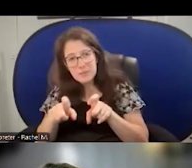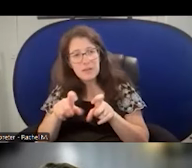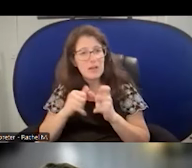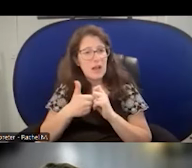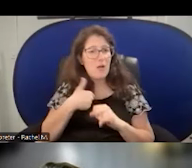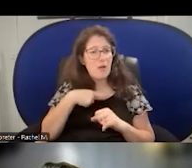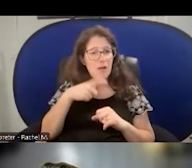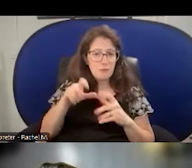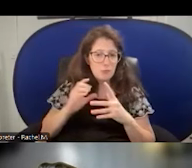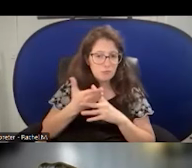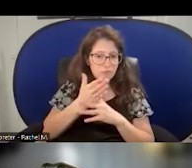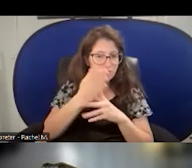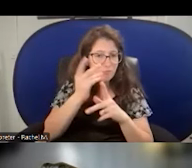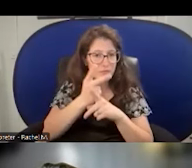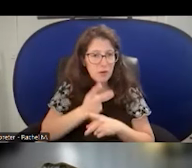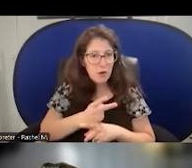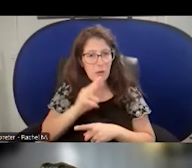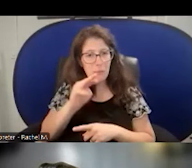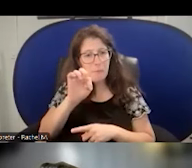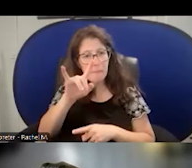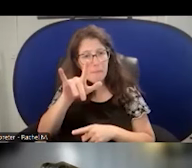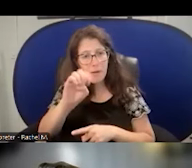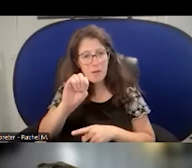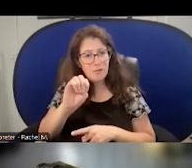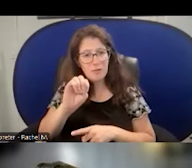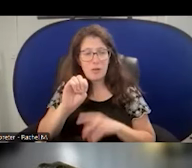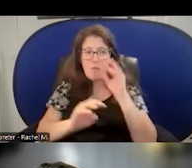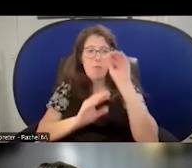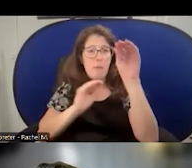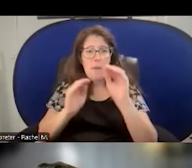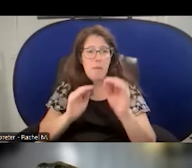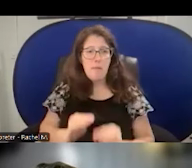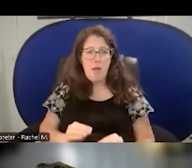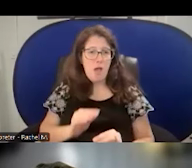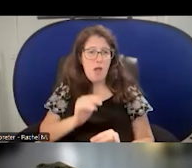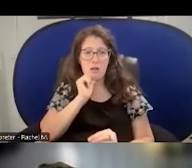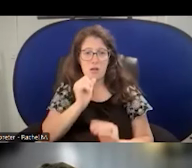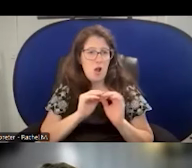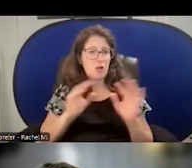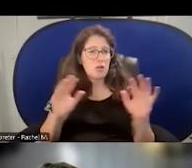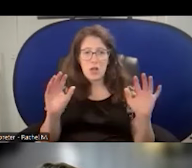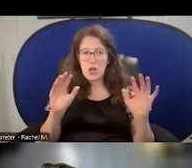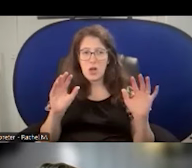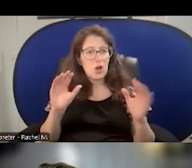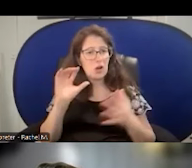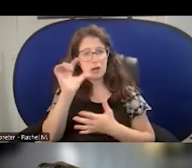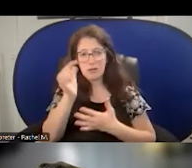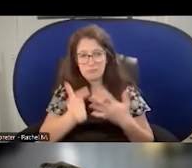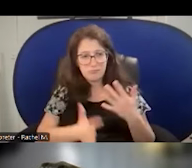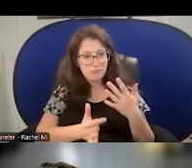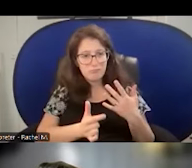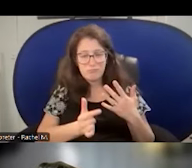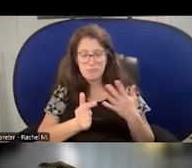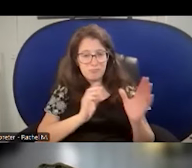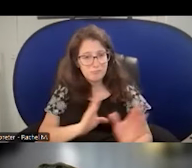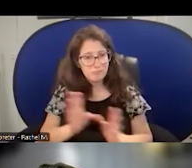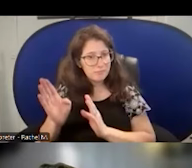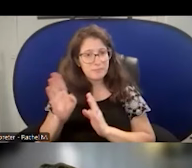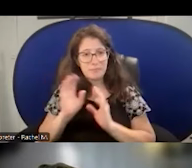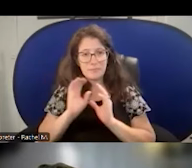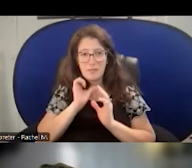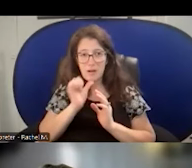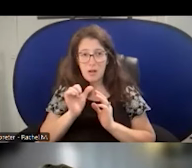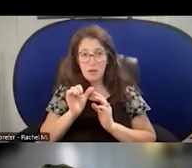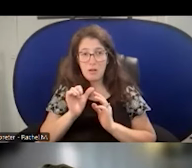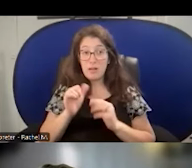navigate through the module. It's all just thrown in there in one big chunk. So it doesn't have a name, but it could